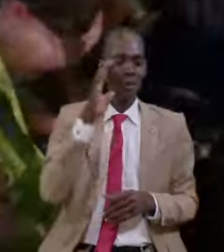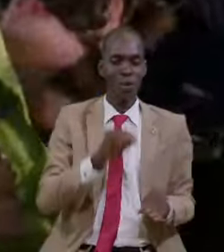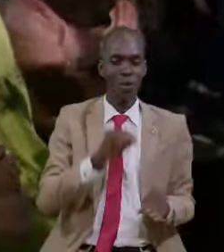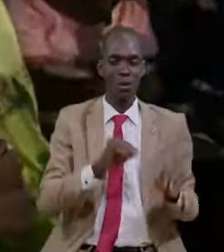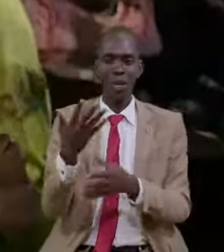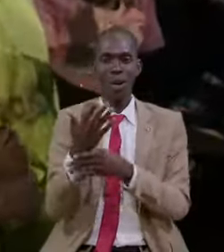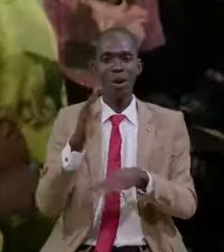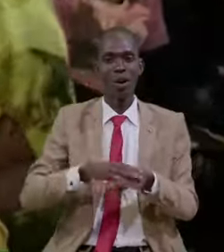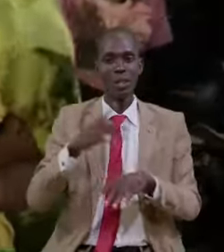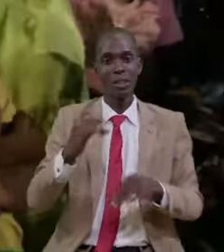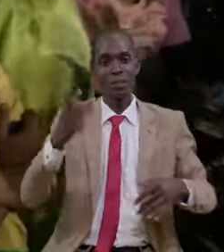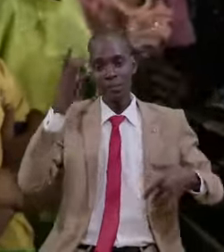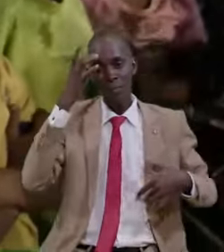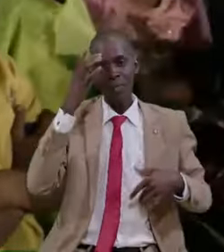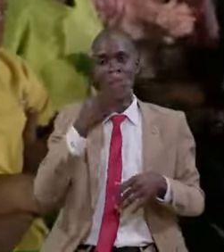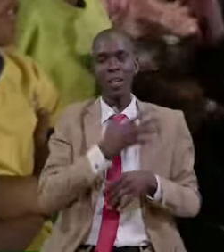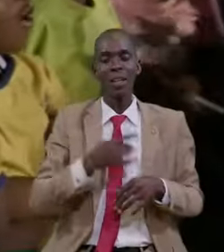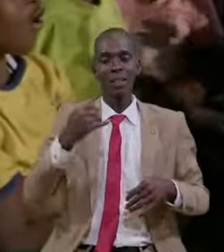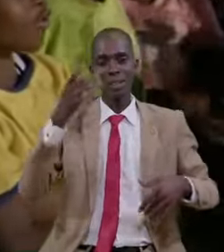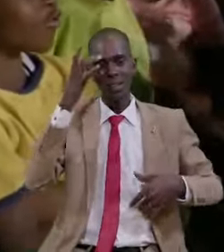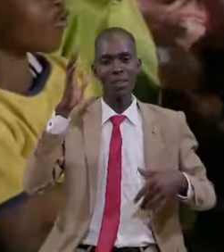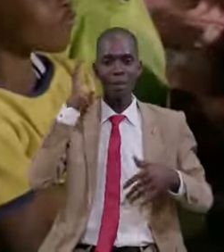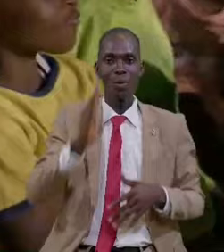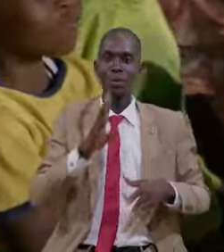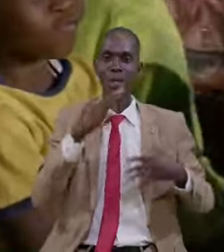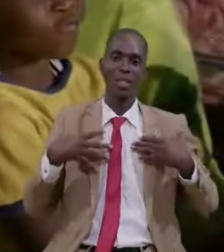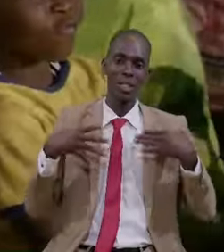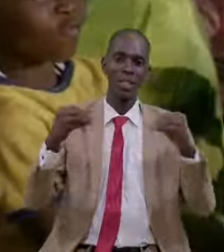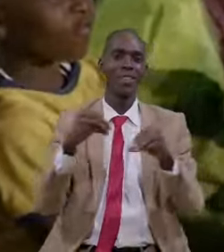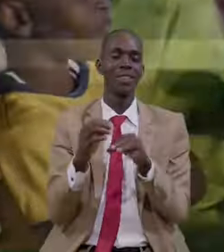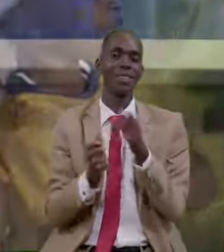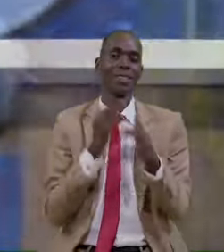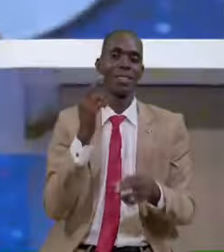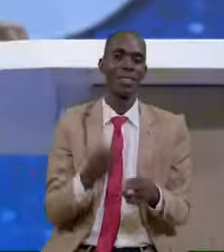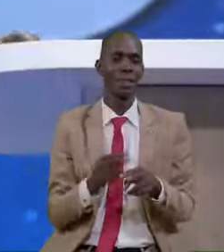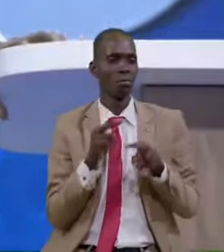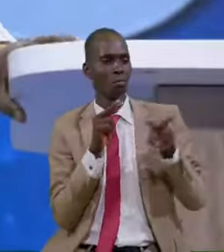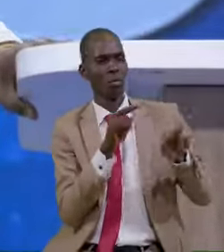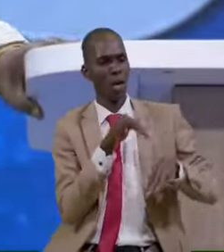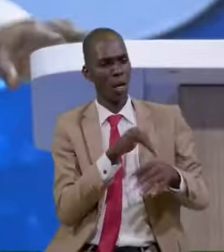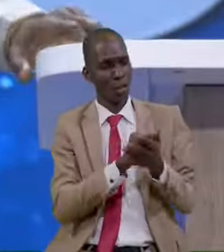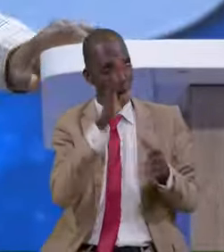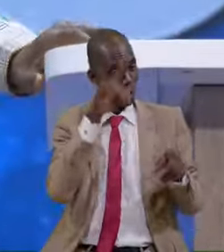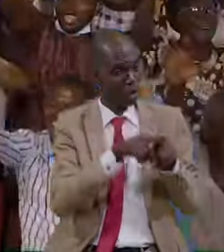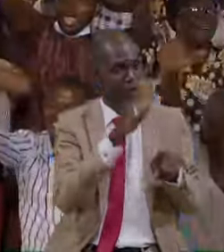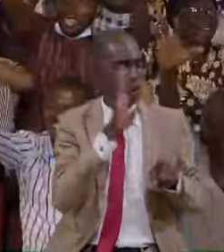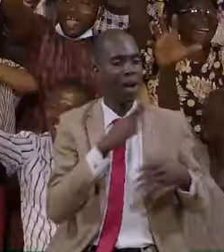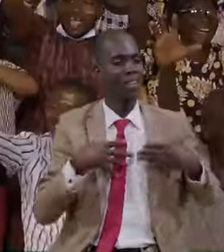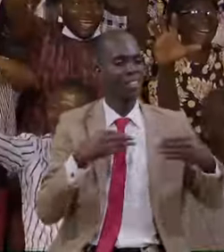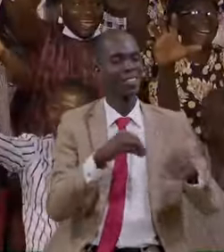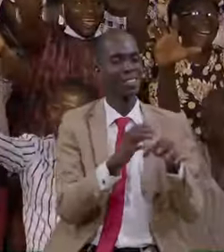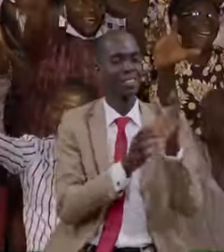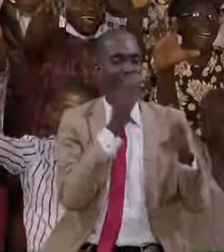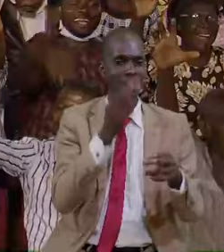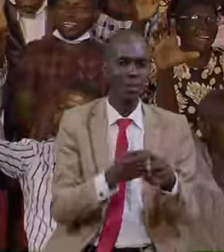sick, and they shall recover. Look at that brother tonight, you recover. Look